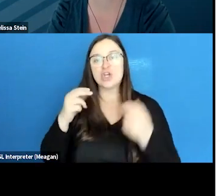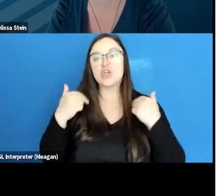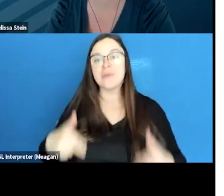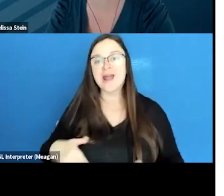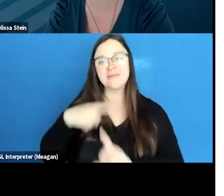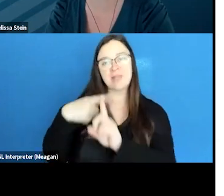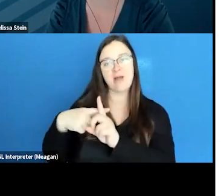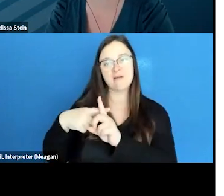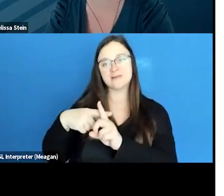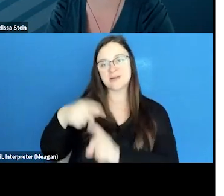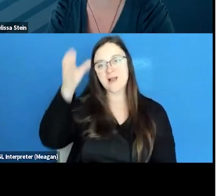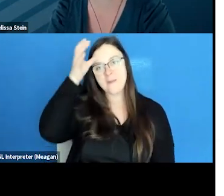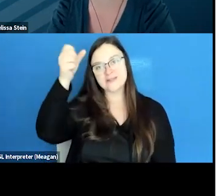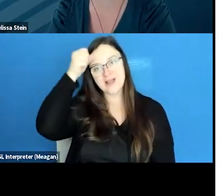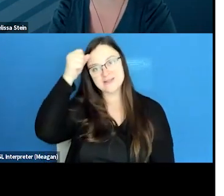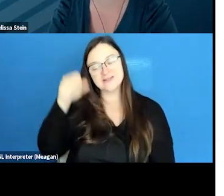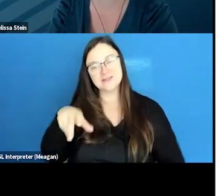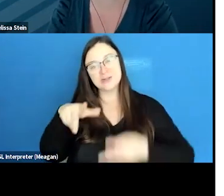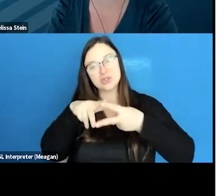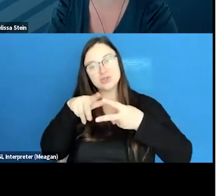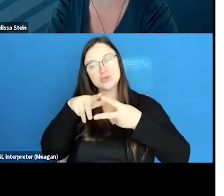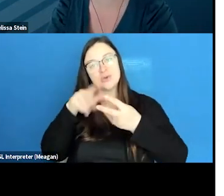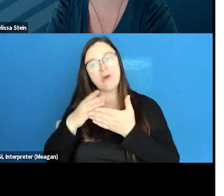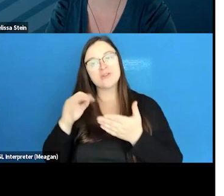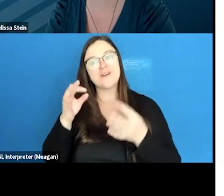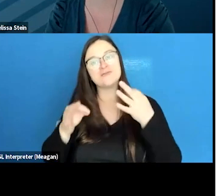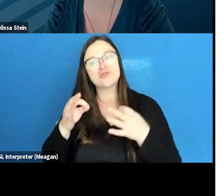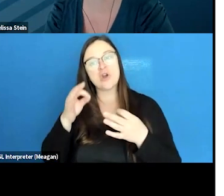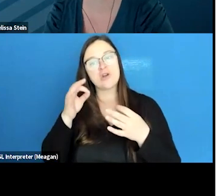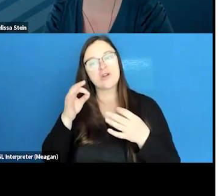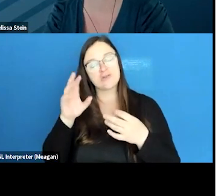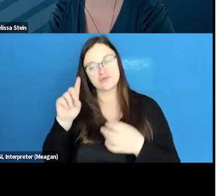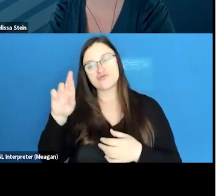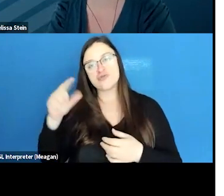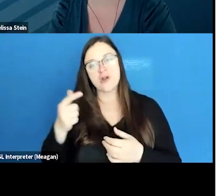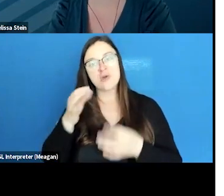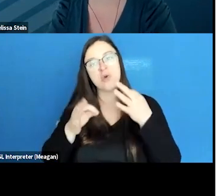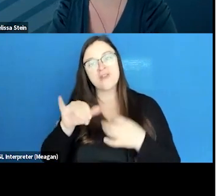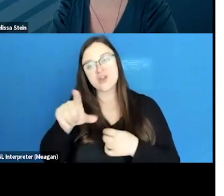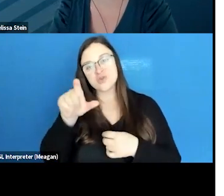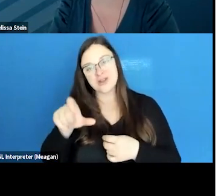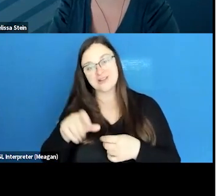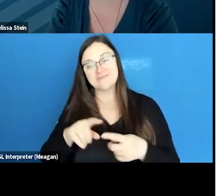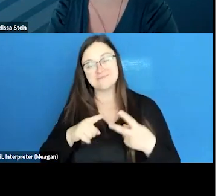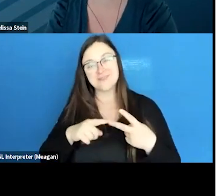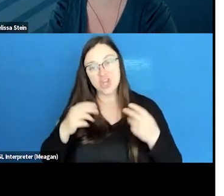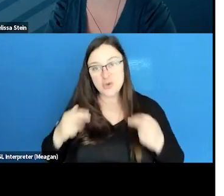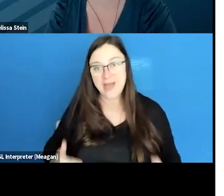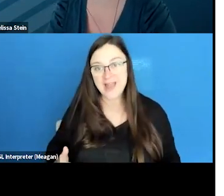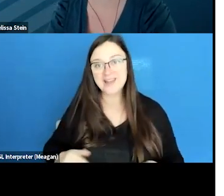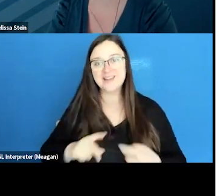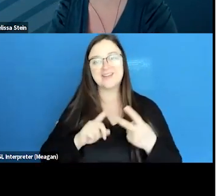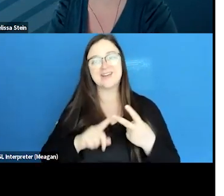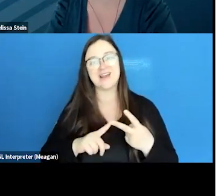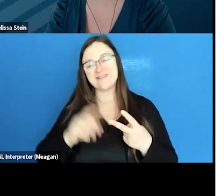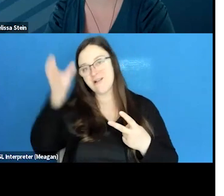sense. So those are the two elements of drug court that you really need to have present: humanity and common sense. Sometimes